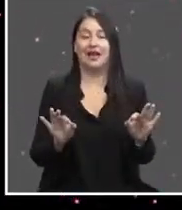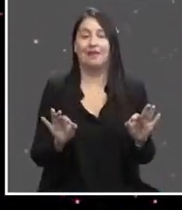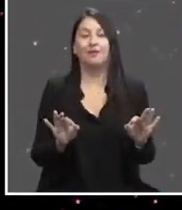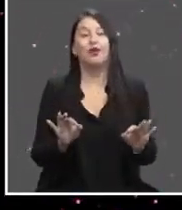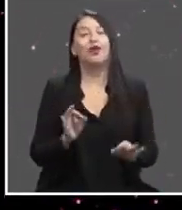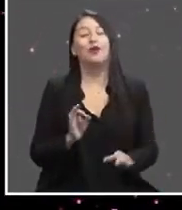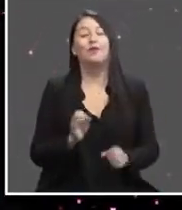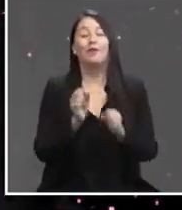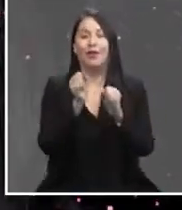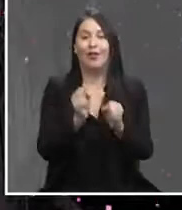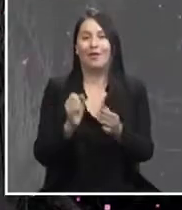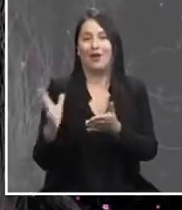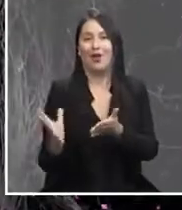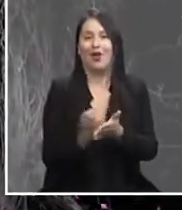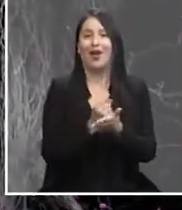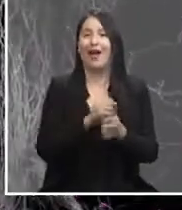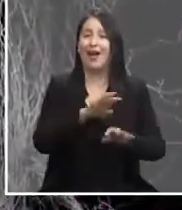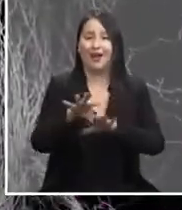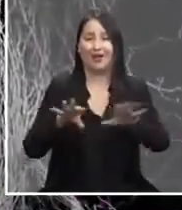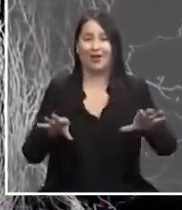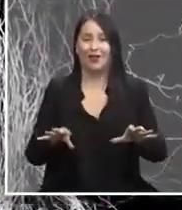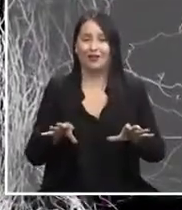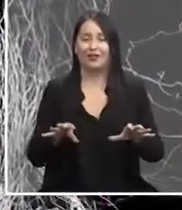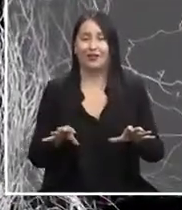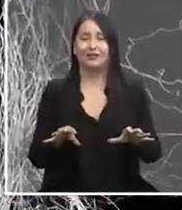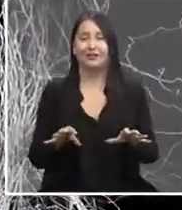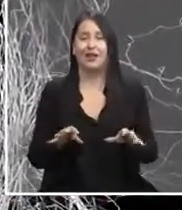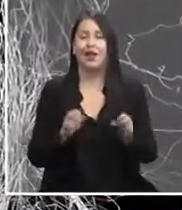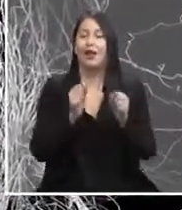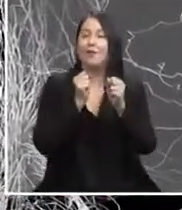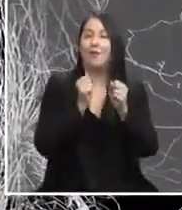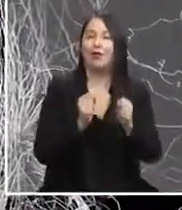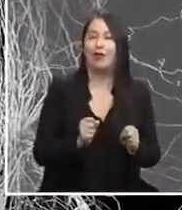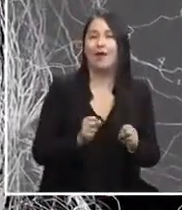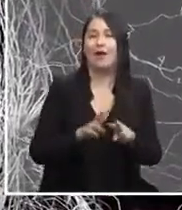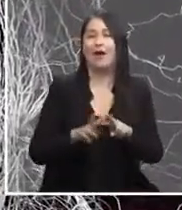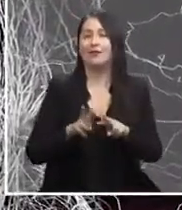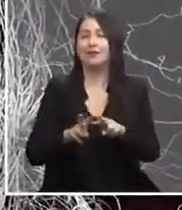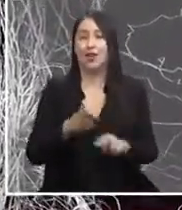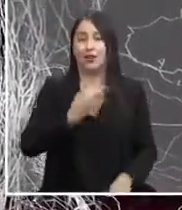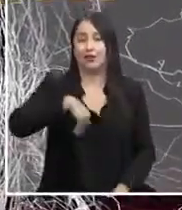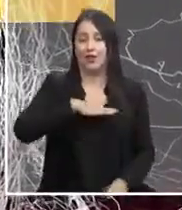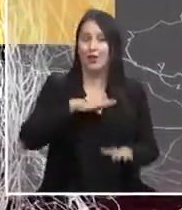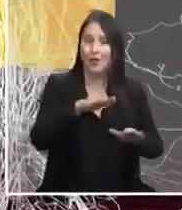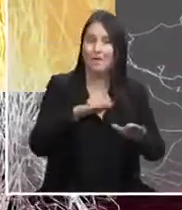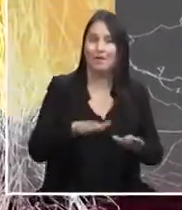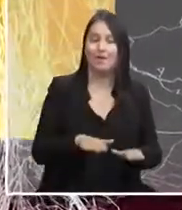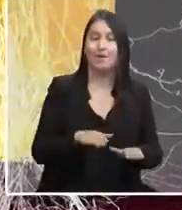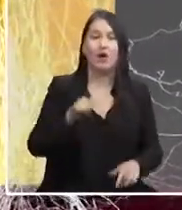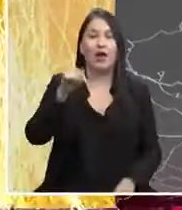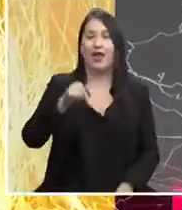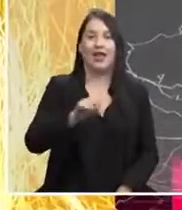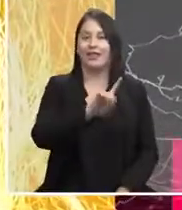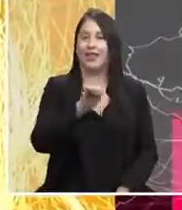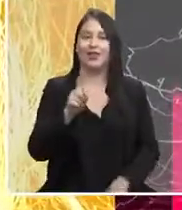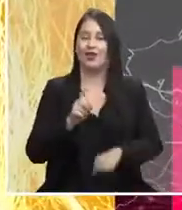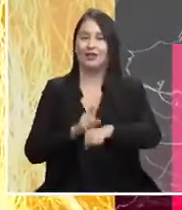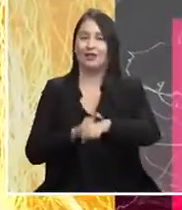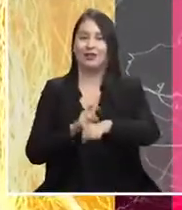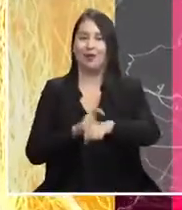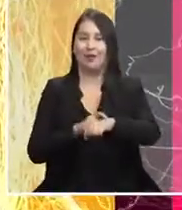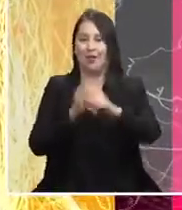us. This isn't the time to tune out. This is the time to push forward for ourselves and for future